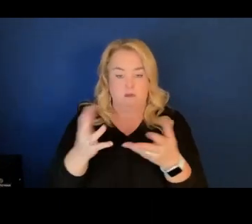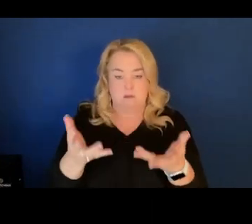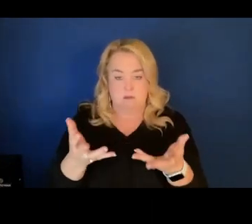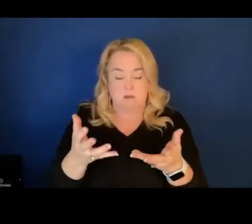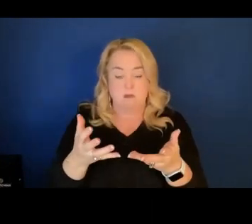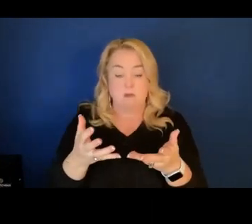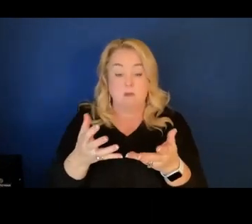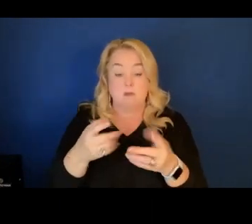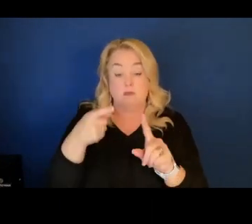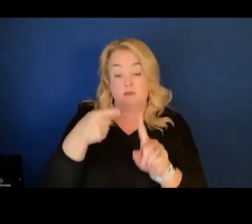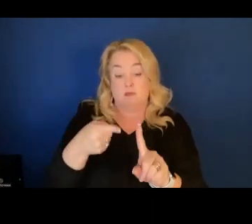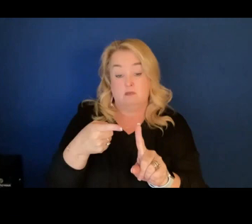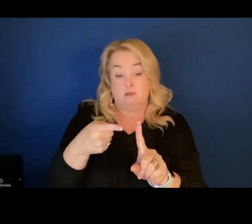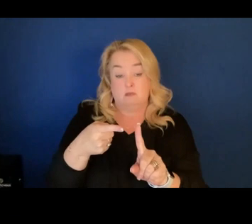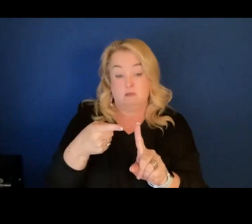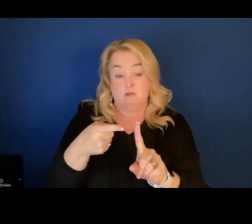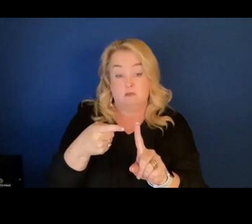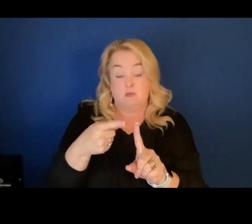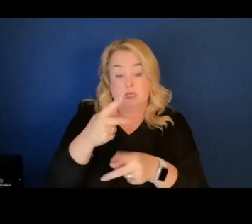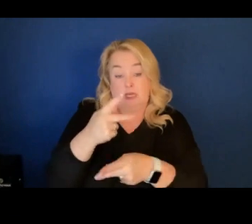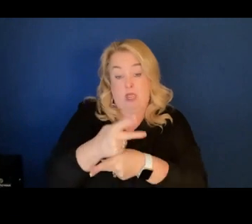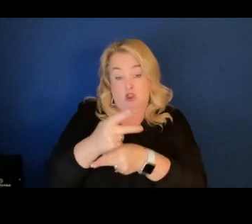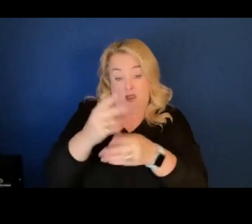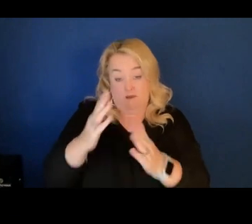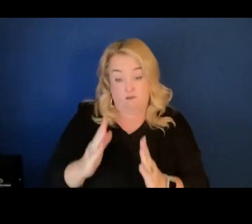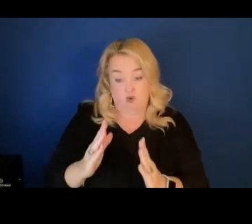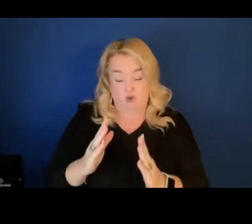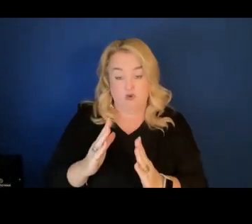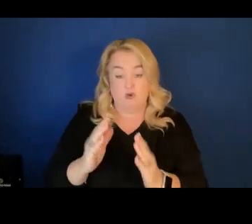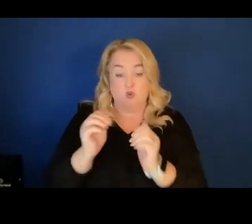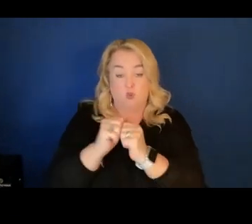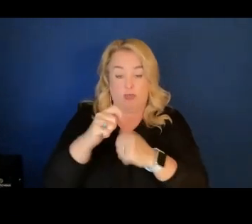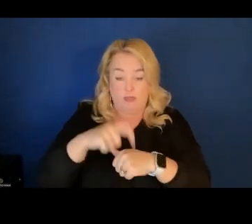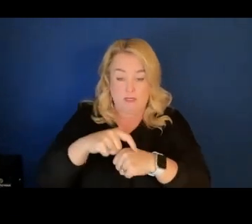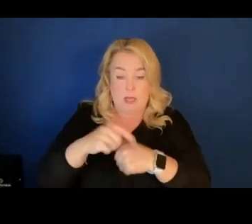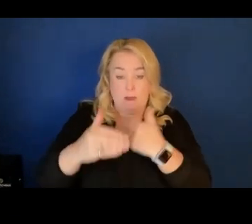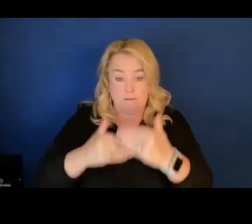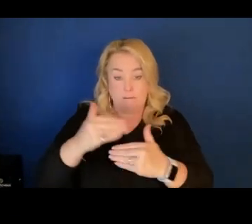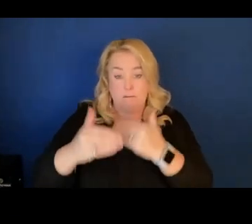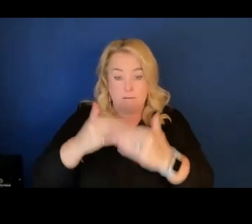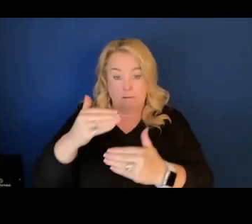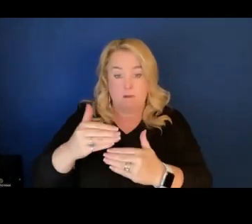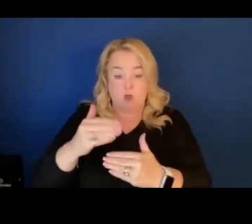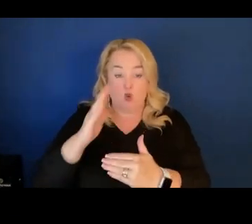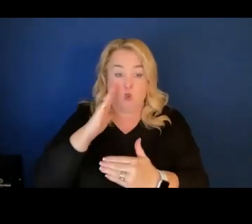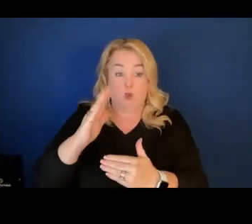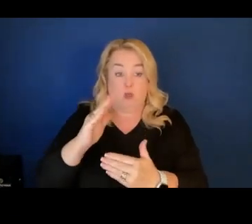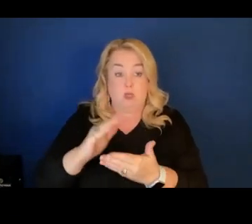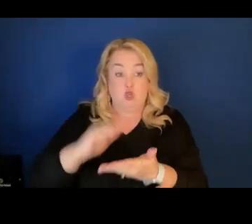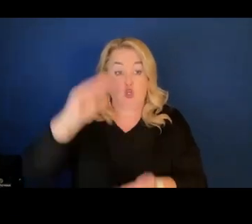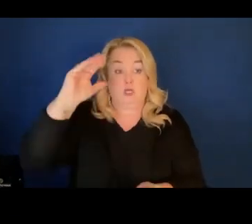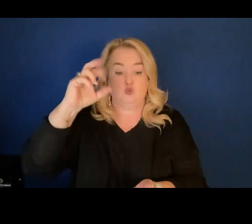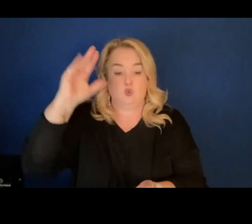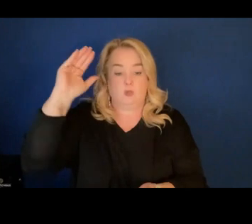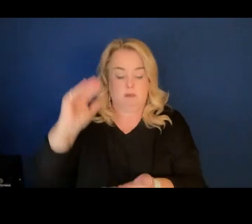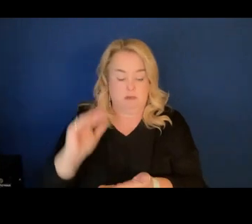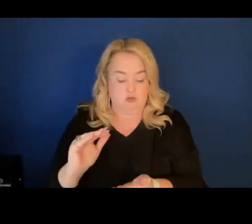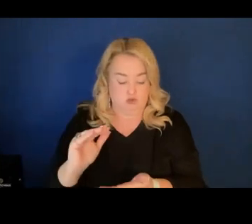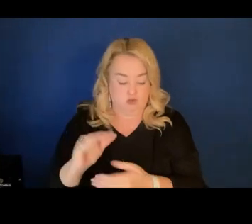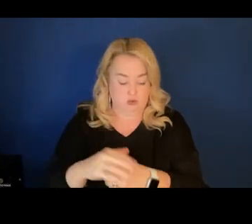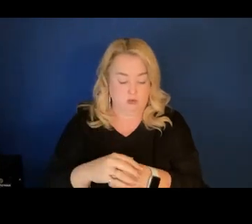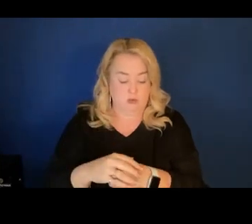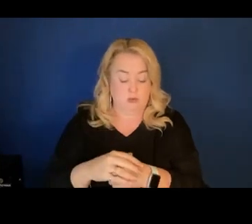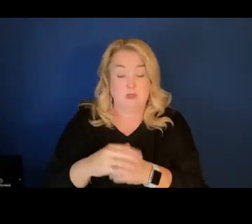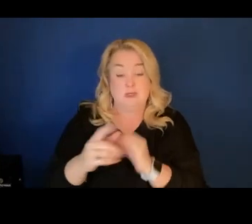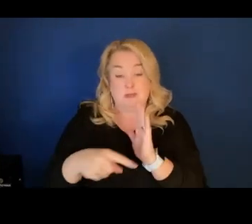may grow as caregiver, growing over time, just as it might diminish over time. Some people become